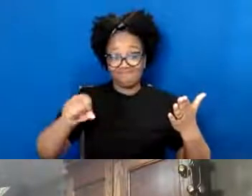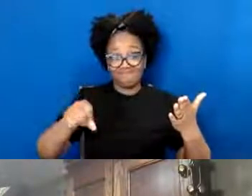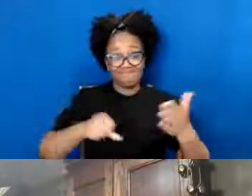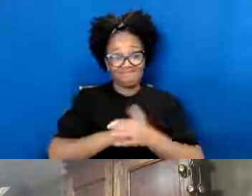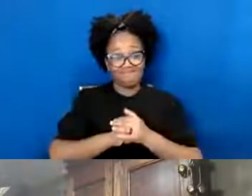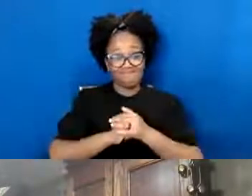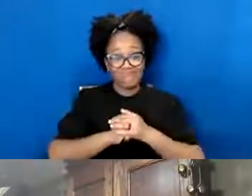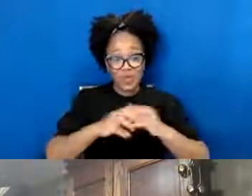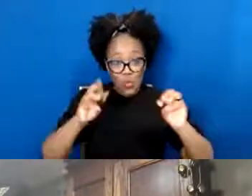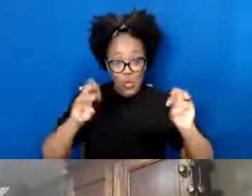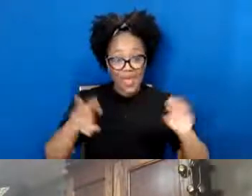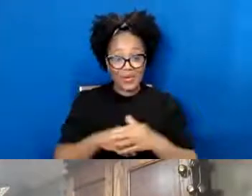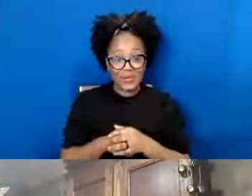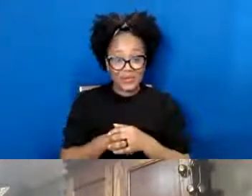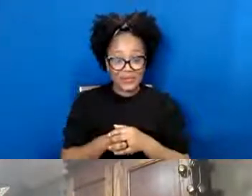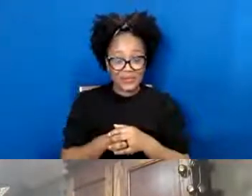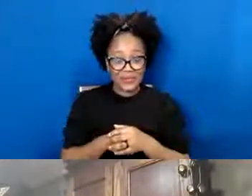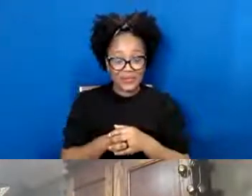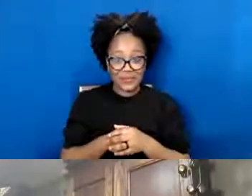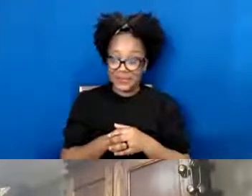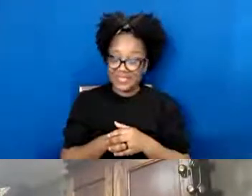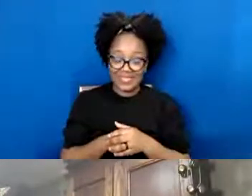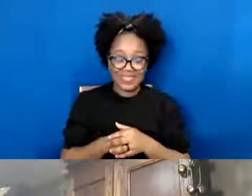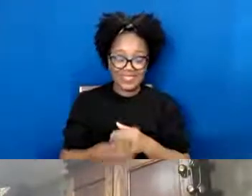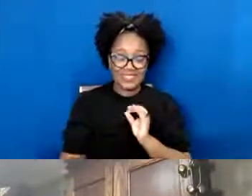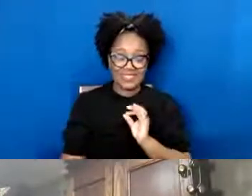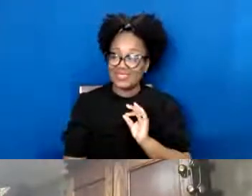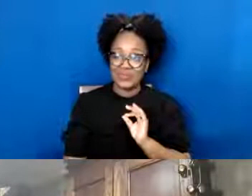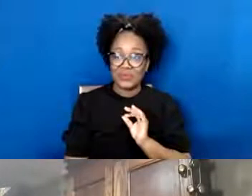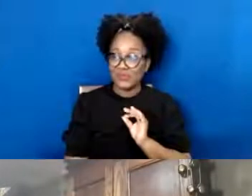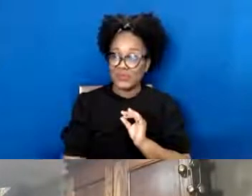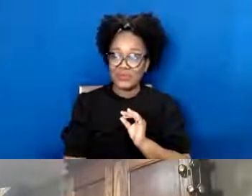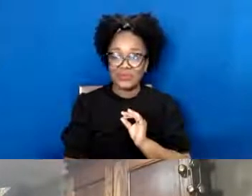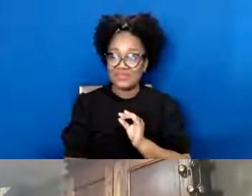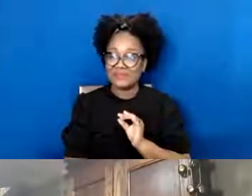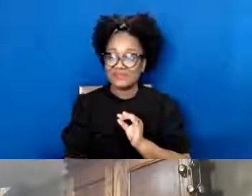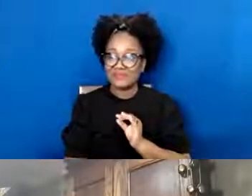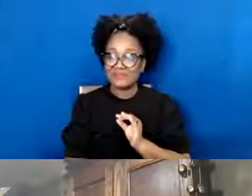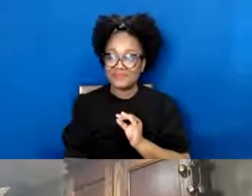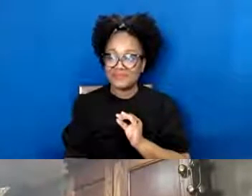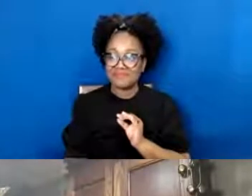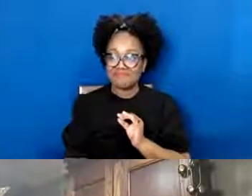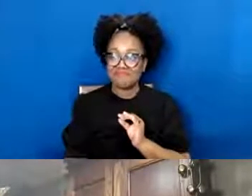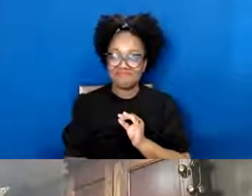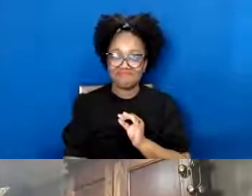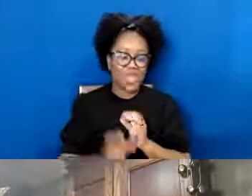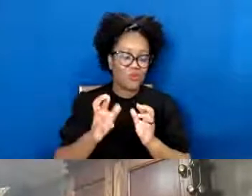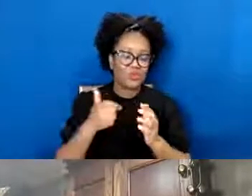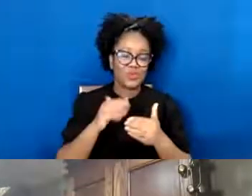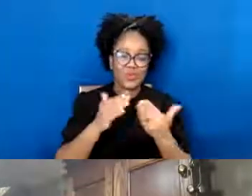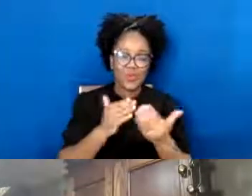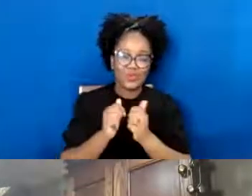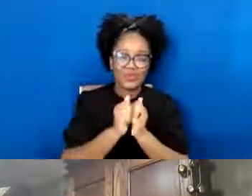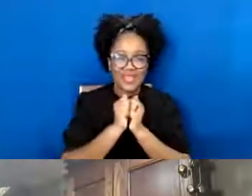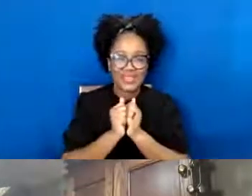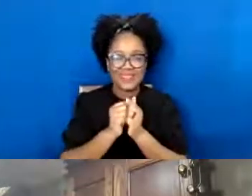I so wish we were all together, but if we were all together, we wouldn't all be together. So I want to say thank y'all for those of you who just read. Thank you for